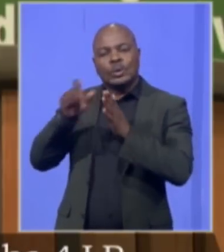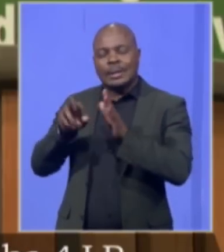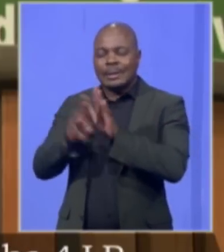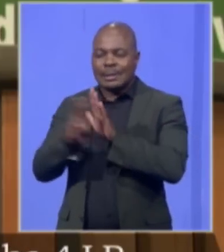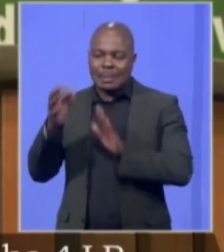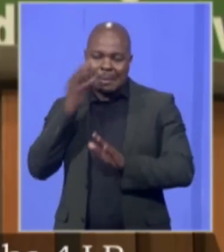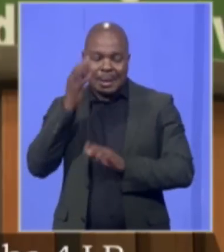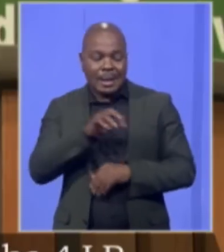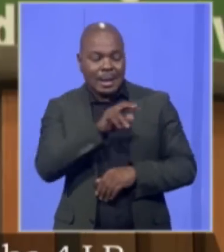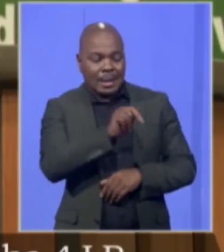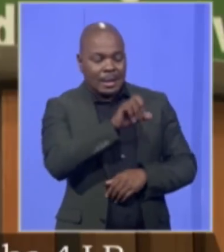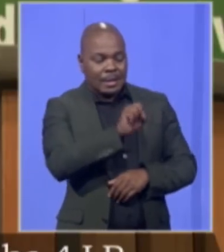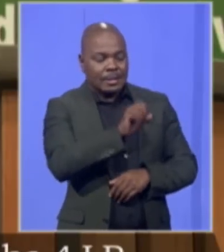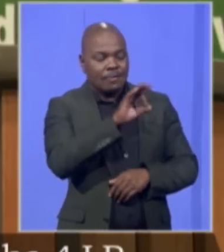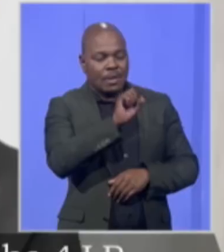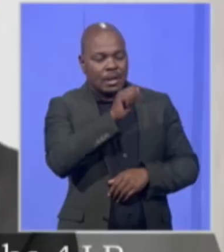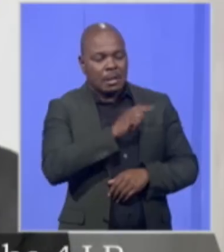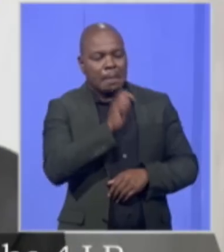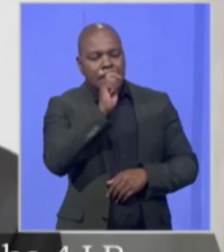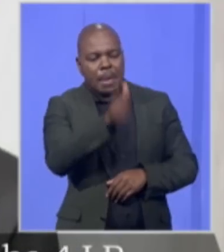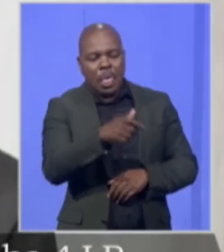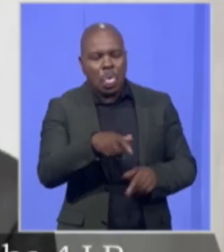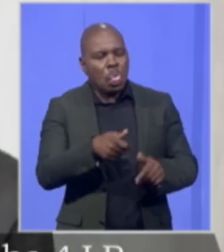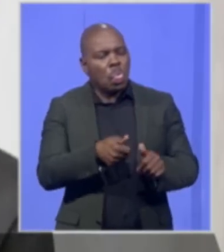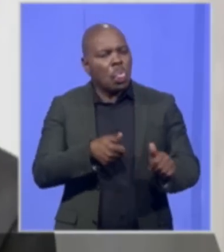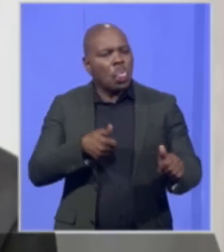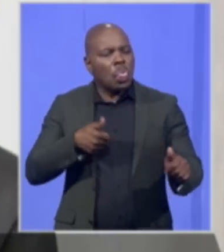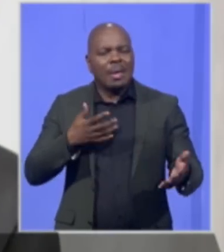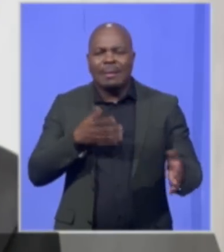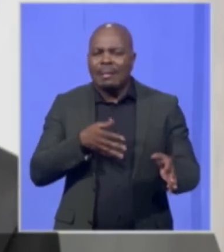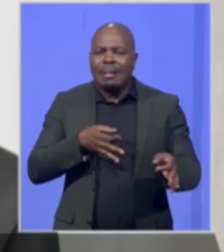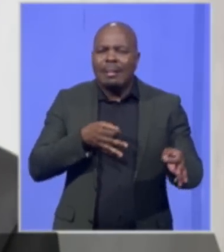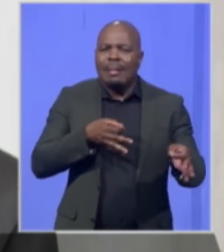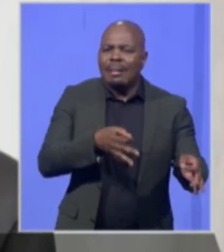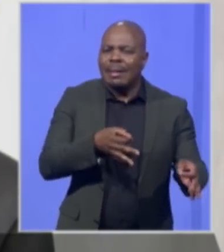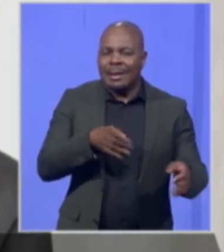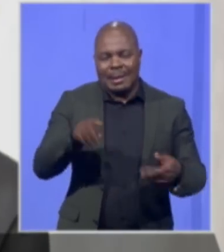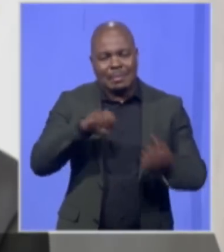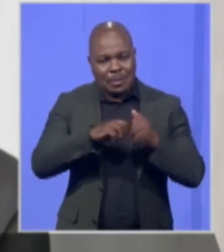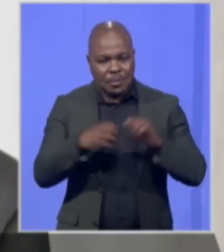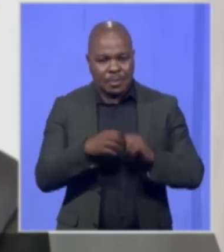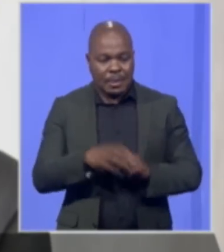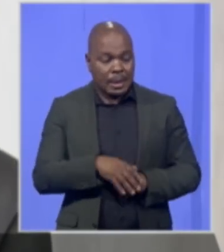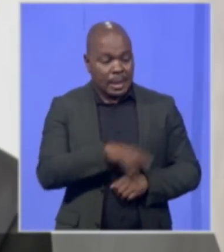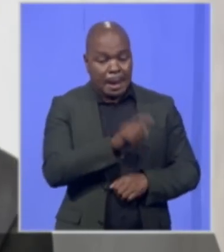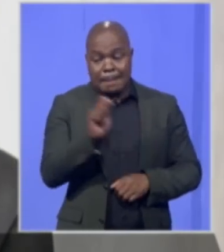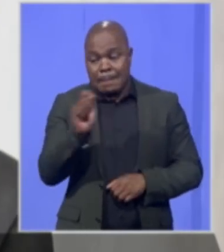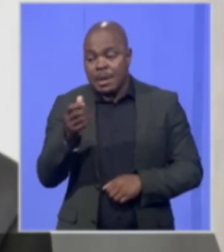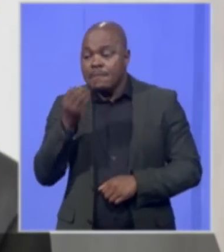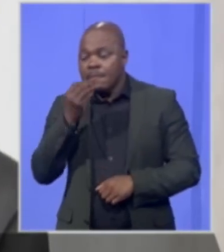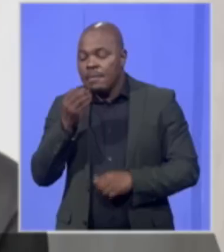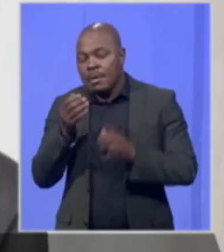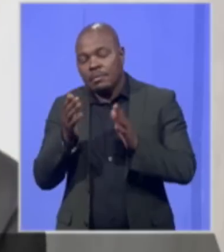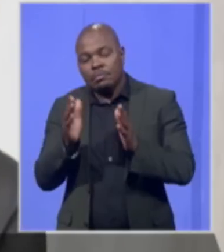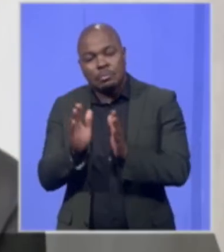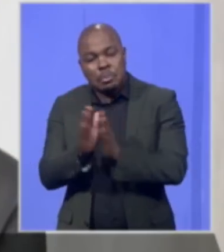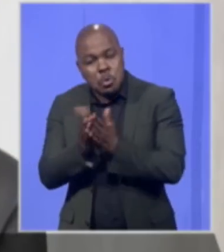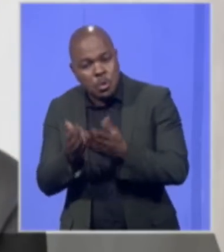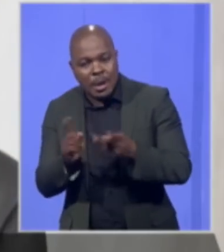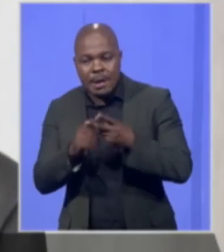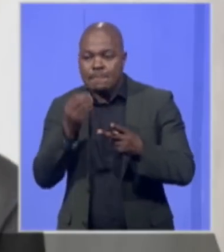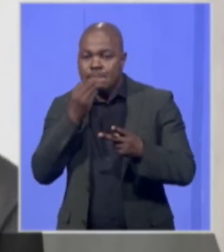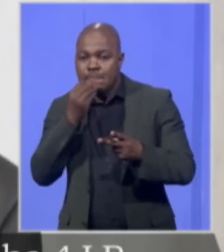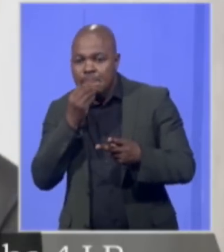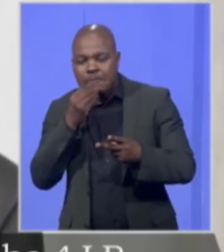NSFAS go ba thatafaletša dithuto. Ba NSFAS ga sa ba romela masheleng a dibuka gape le masheleng a tša go ja go